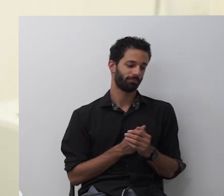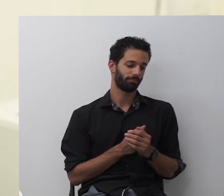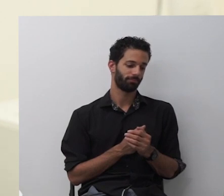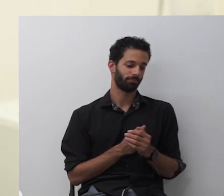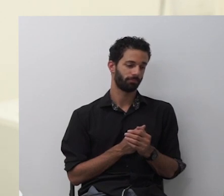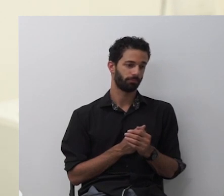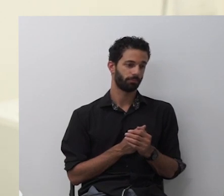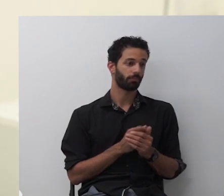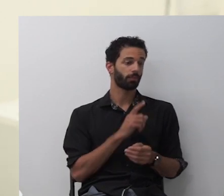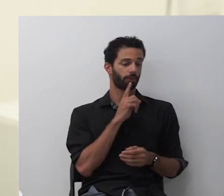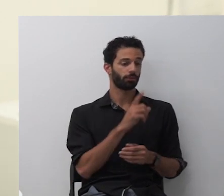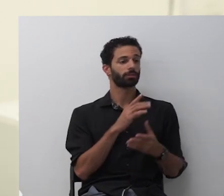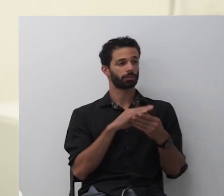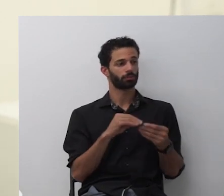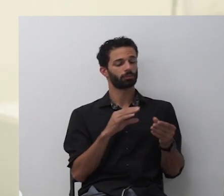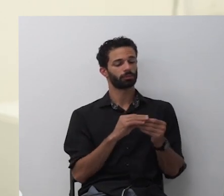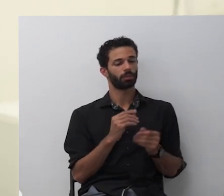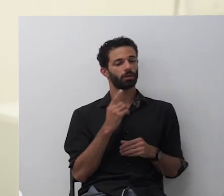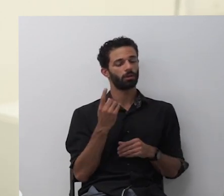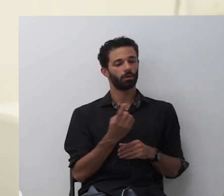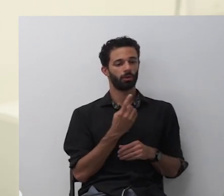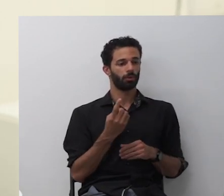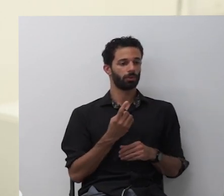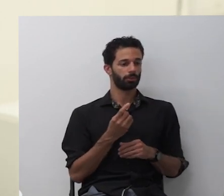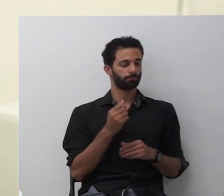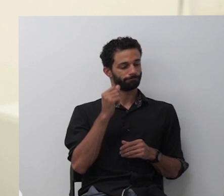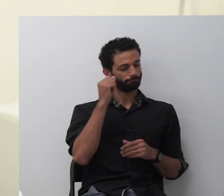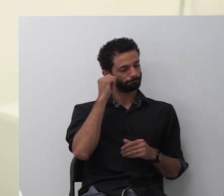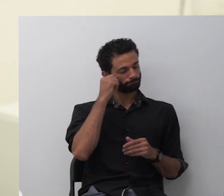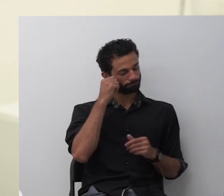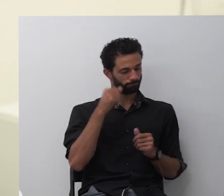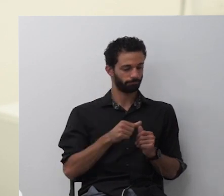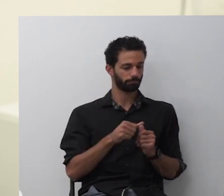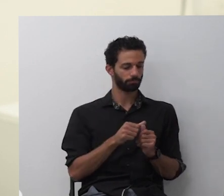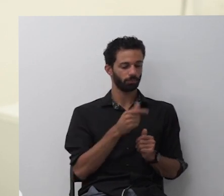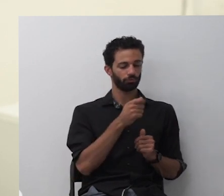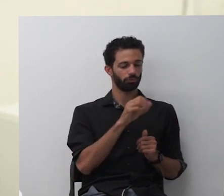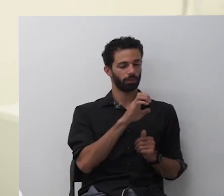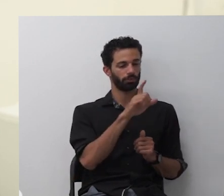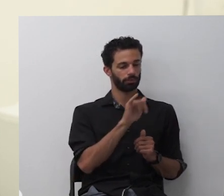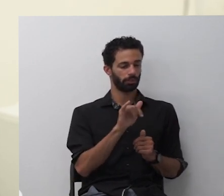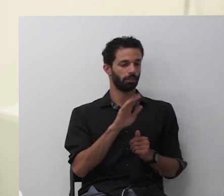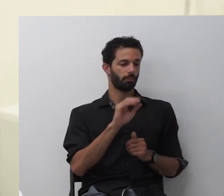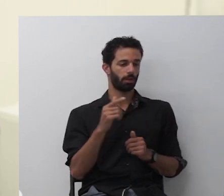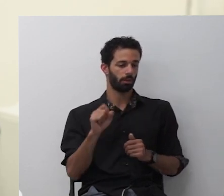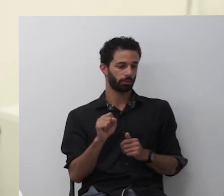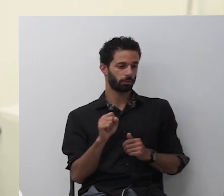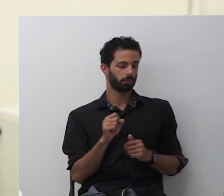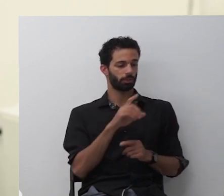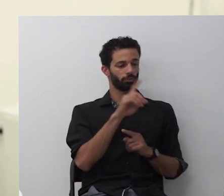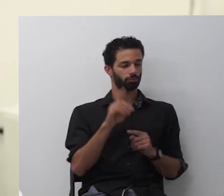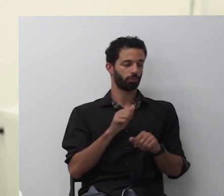There is a story that has always stayed with me about Grace Lee Boggs, a Detroit-based Asian American activist and